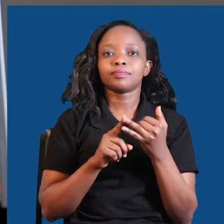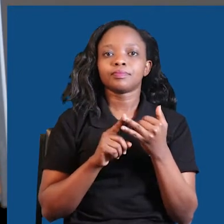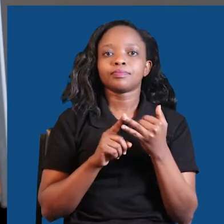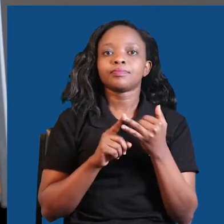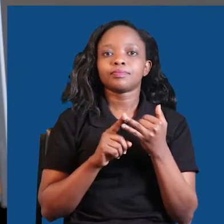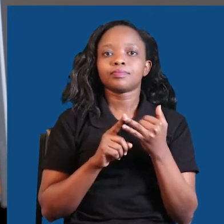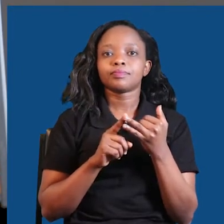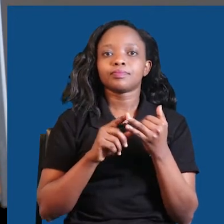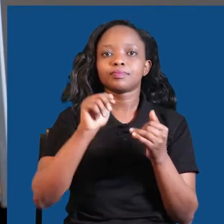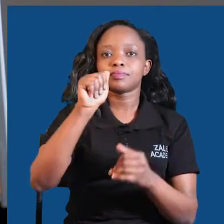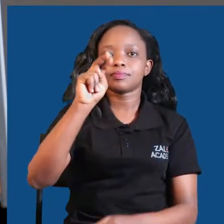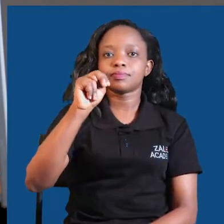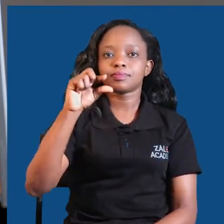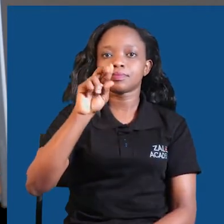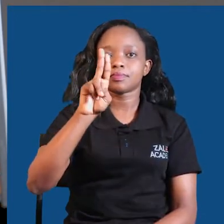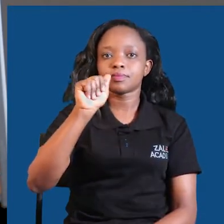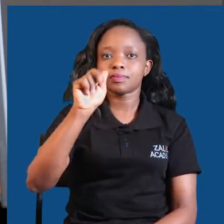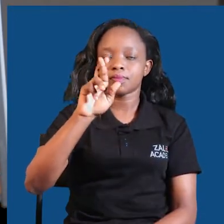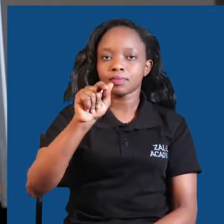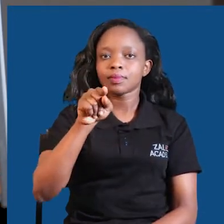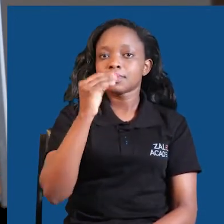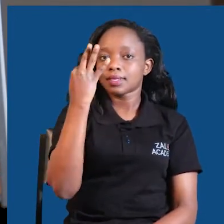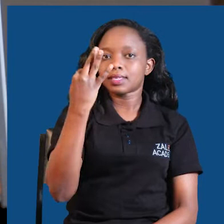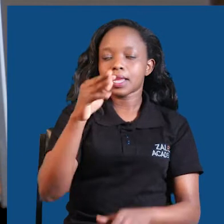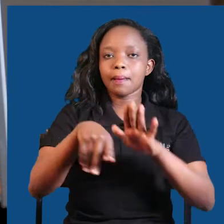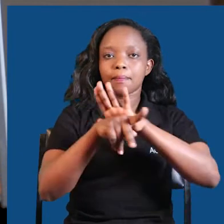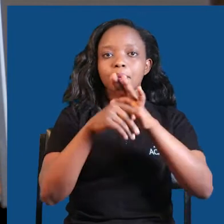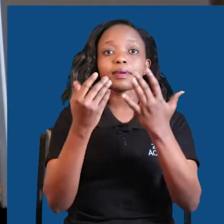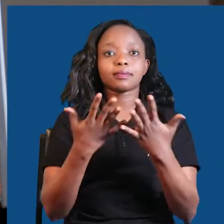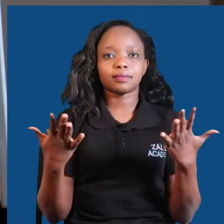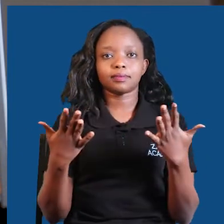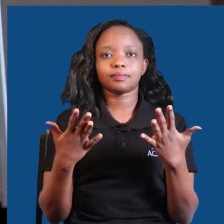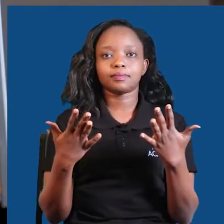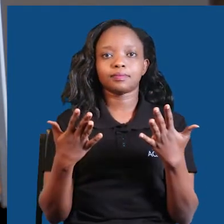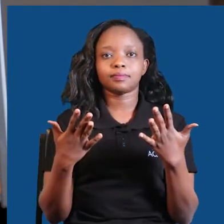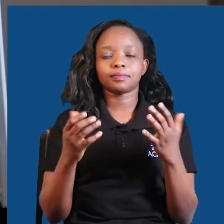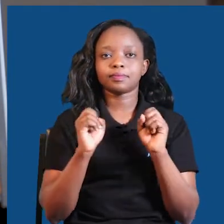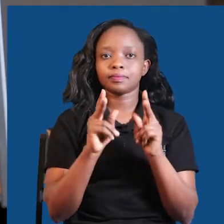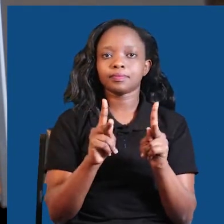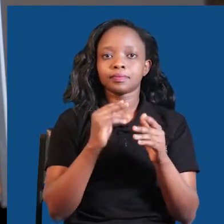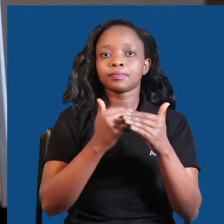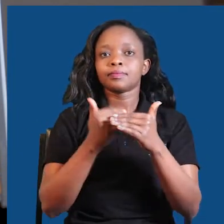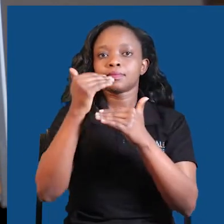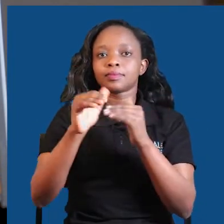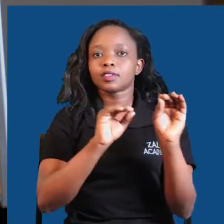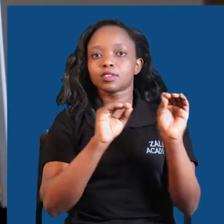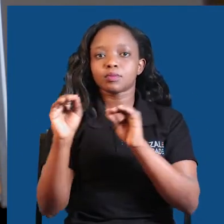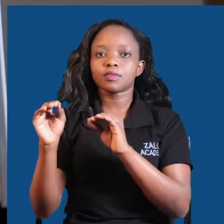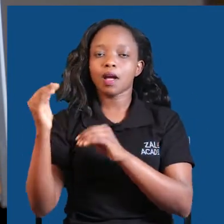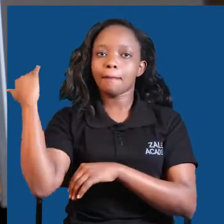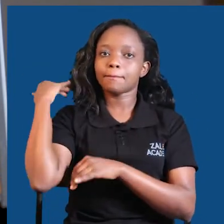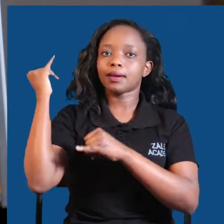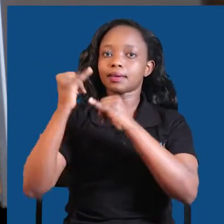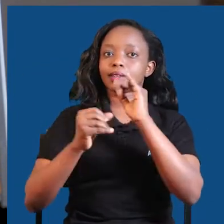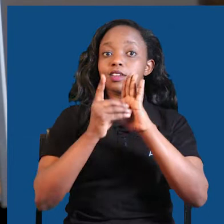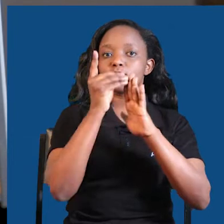what else? Angular, and also Vue. Those are the three primary ones. So next, we'll move